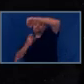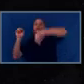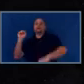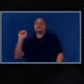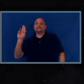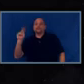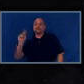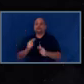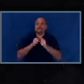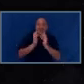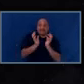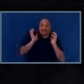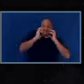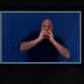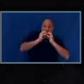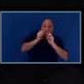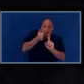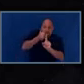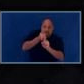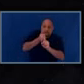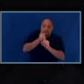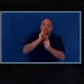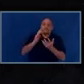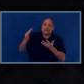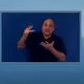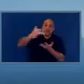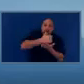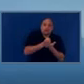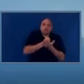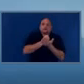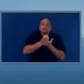capsule is collected by